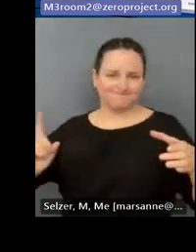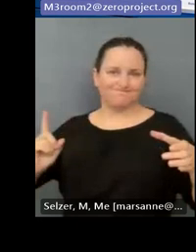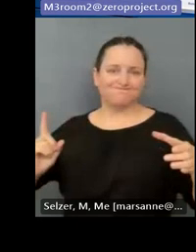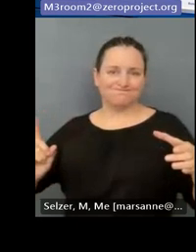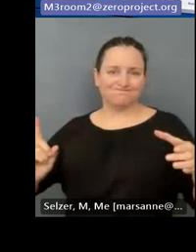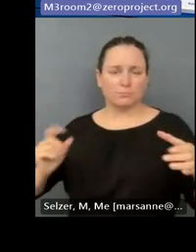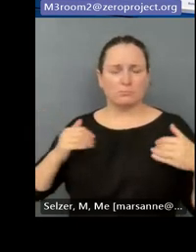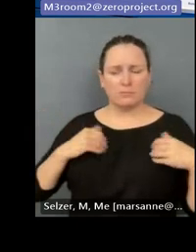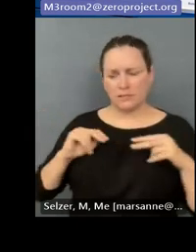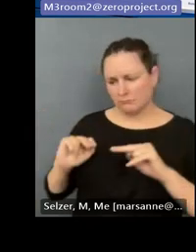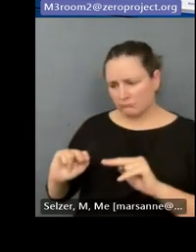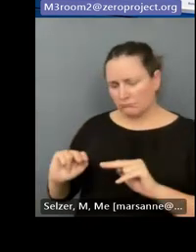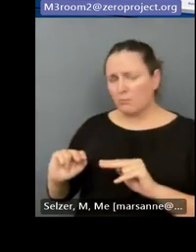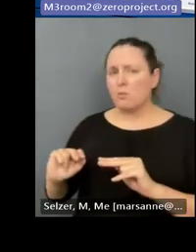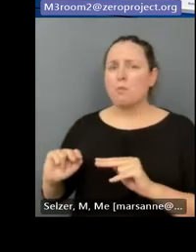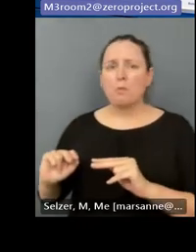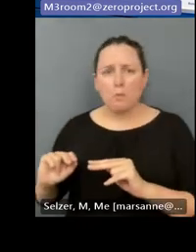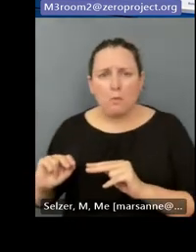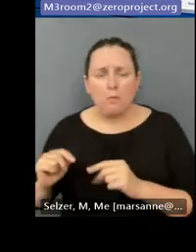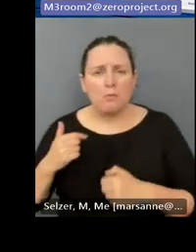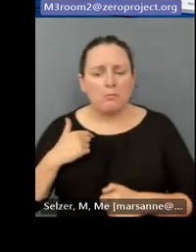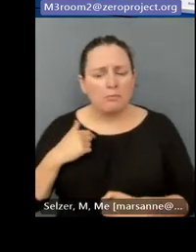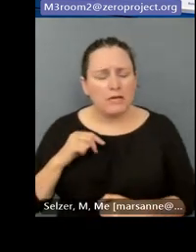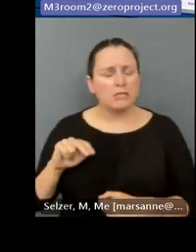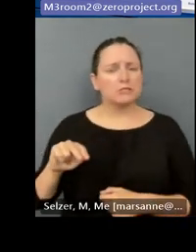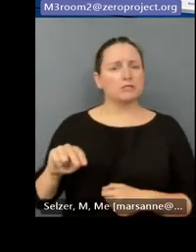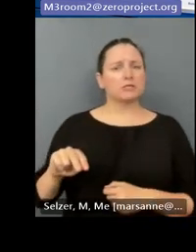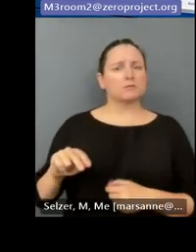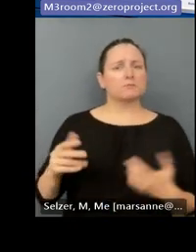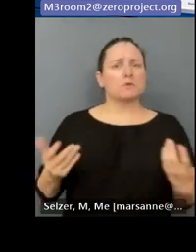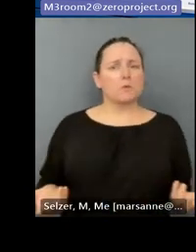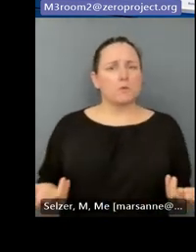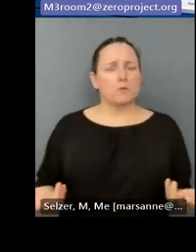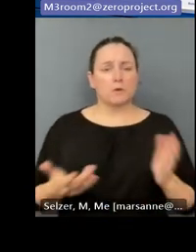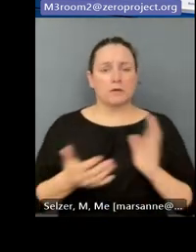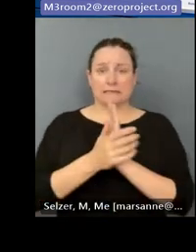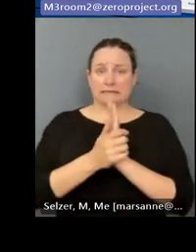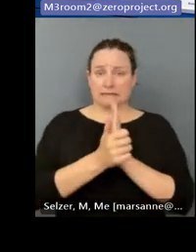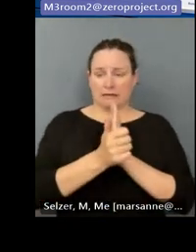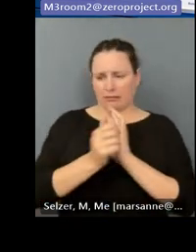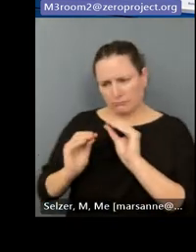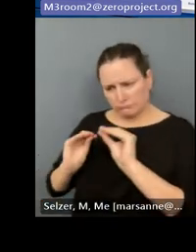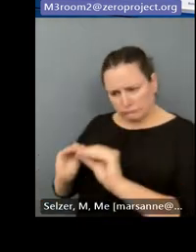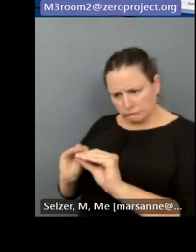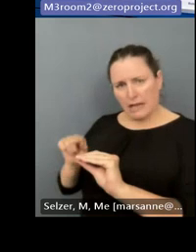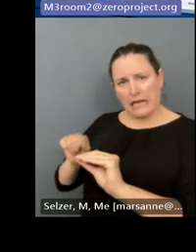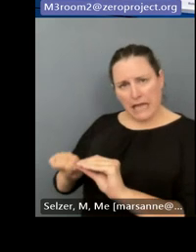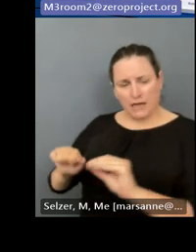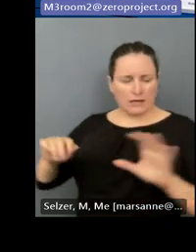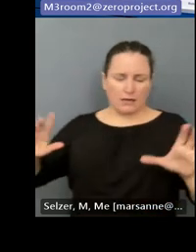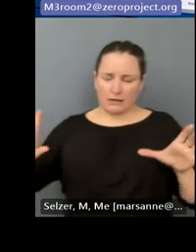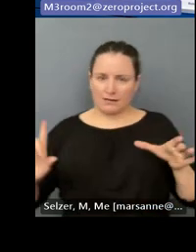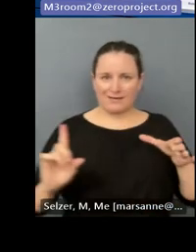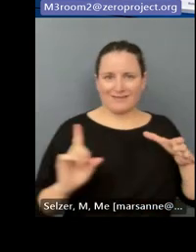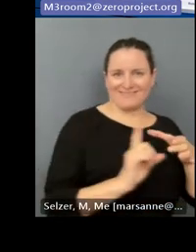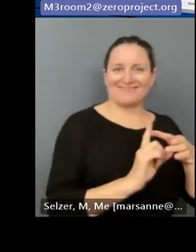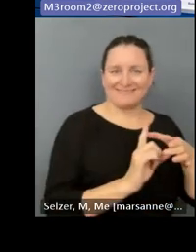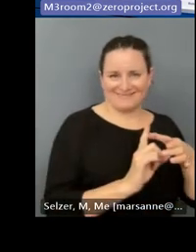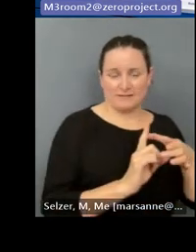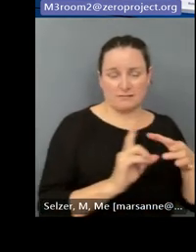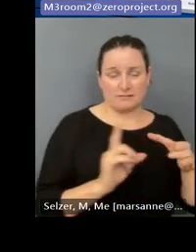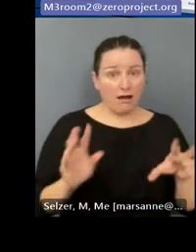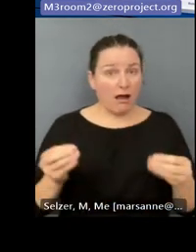growing that we discovered a skill that would completely transform Felipe's world, the fascinating universe of